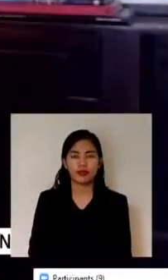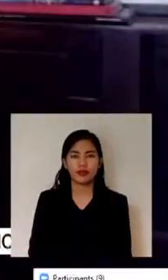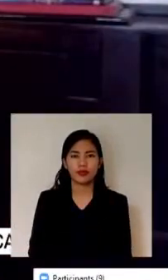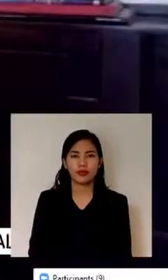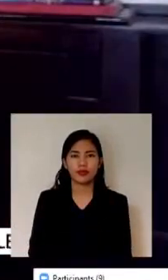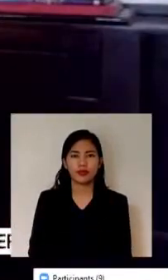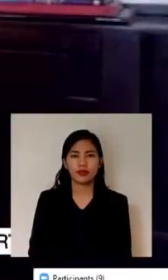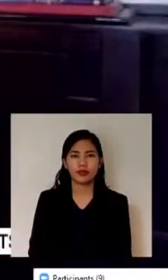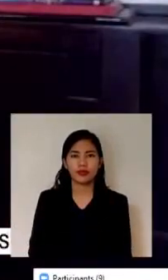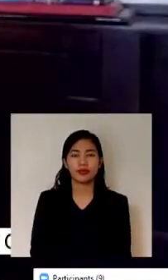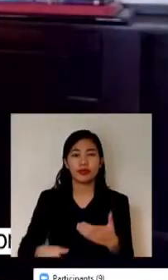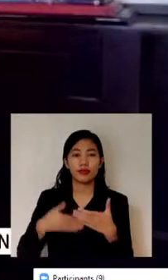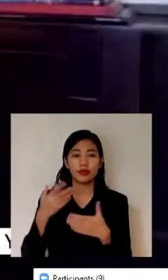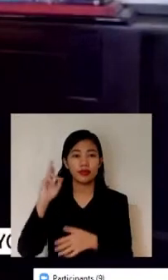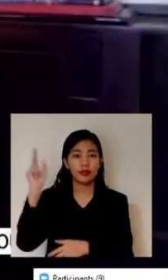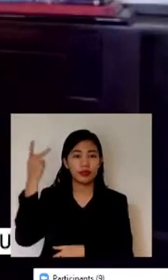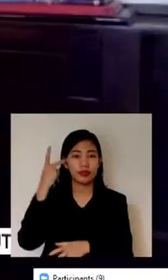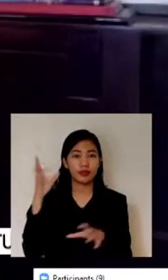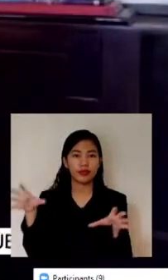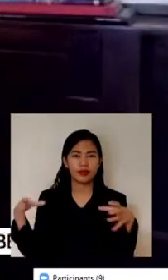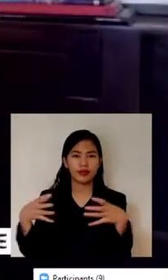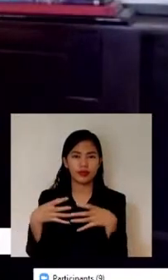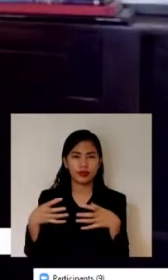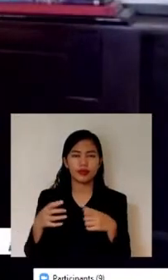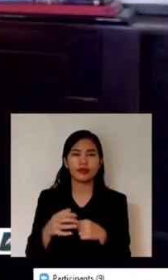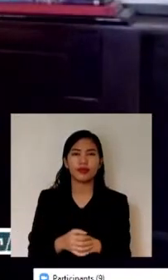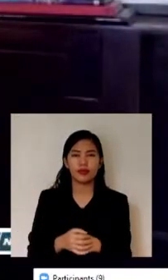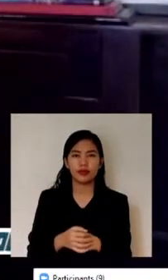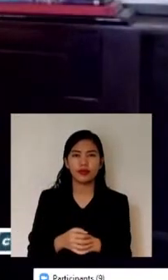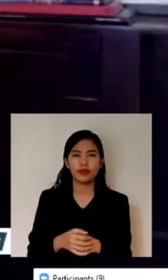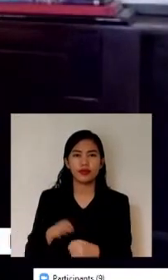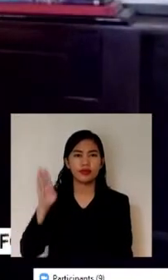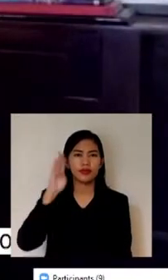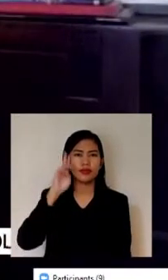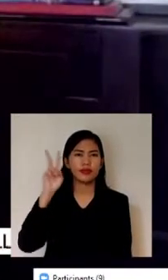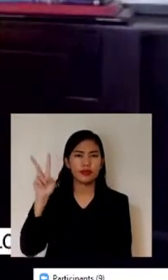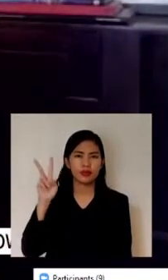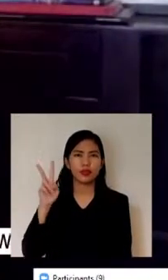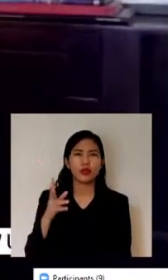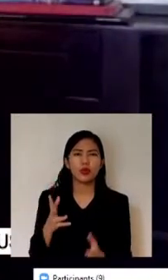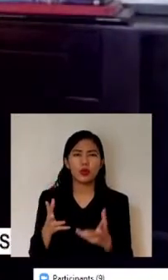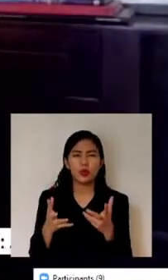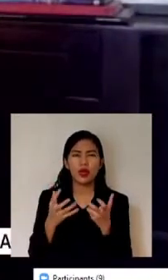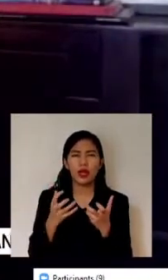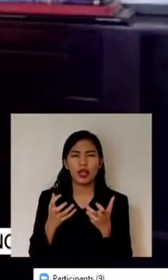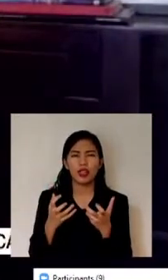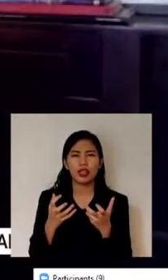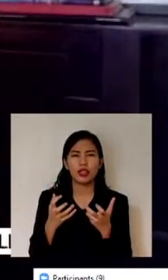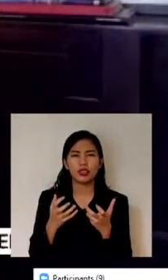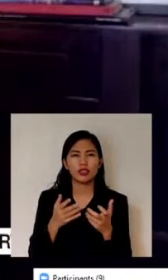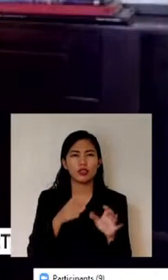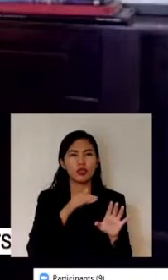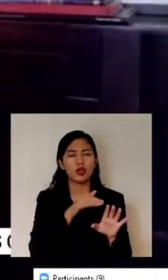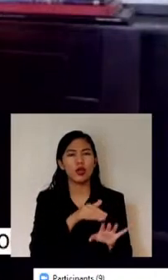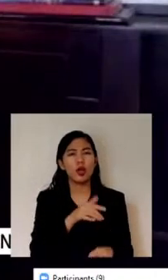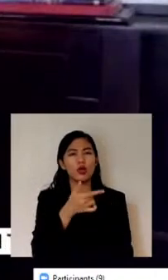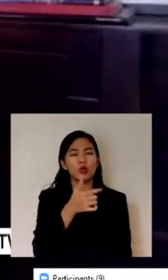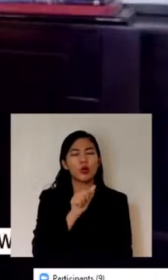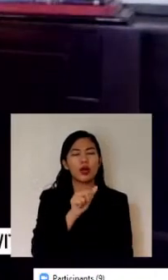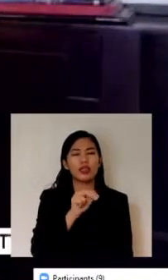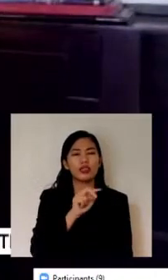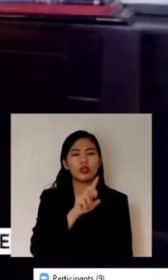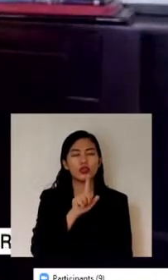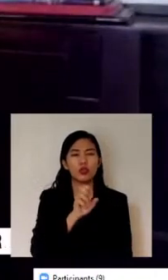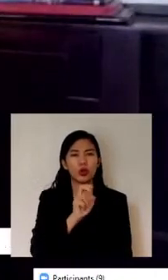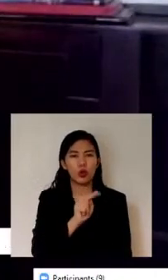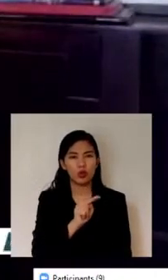The political party of presidentialist Byron Ferdinand Marcos Jr. wants poll commissioner Rowena Guanzon disbarred and her retirement